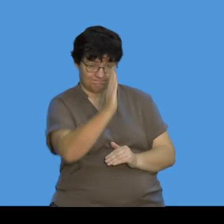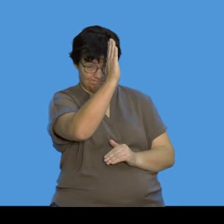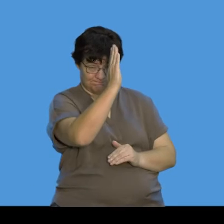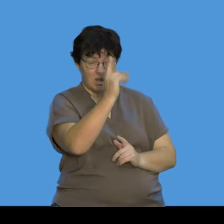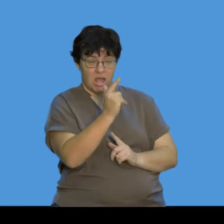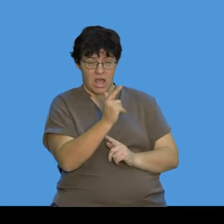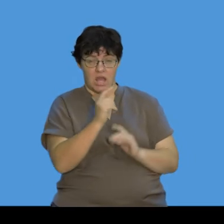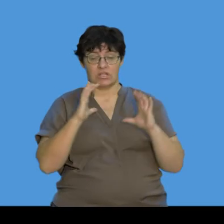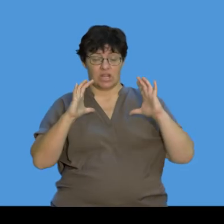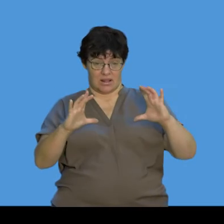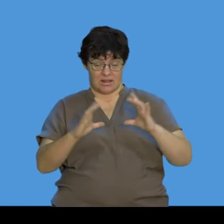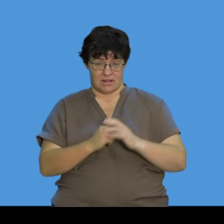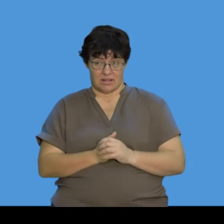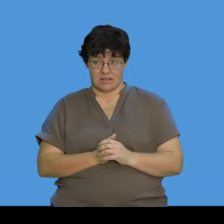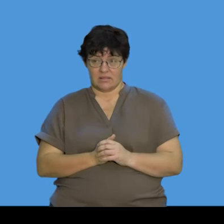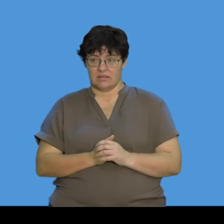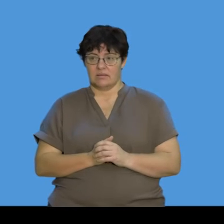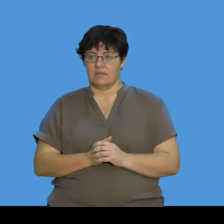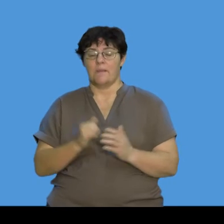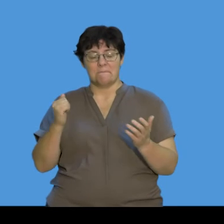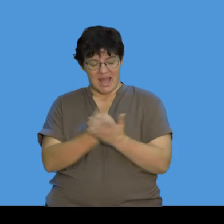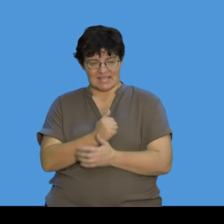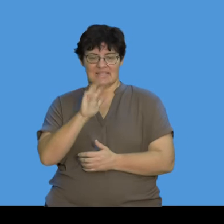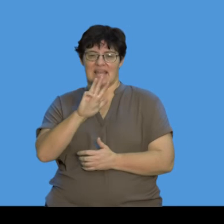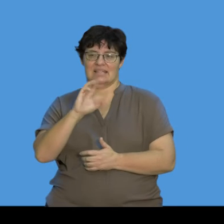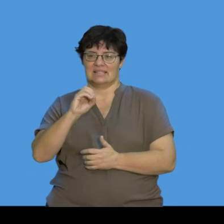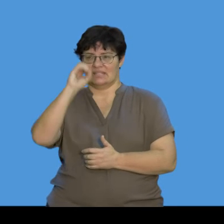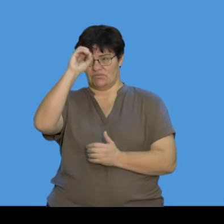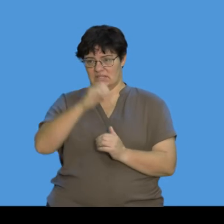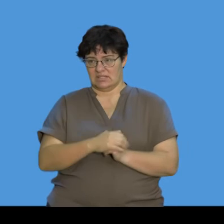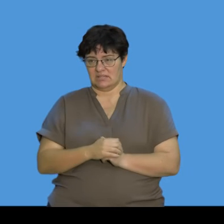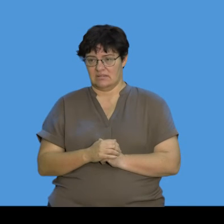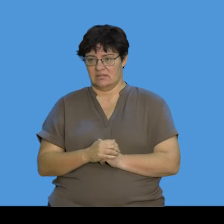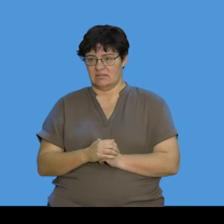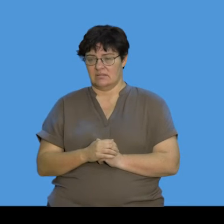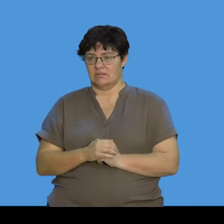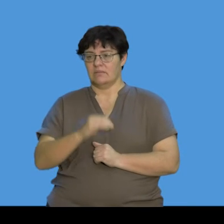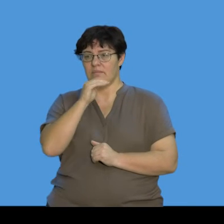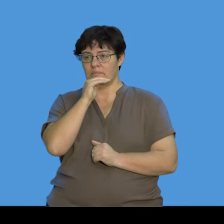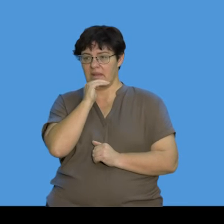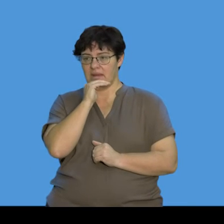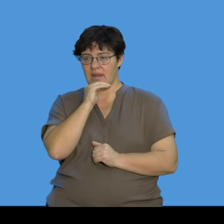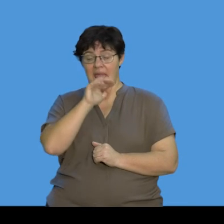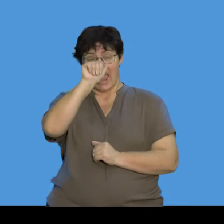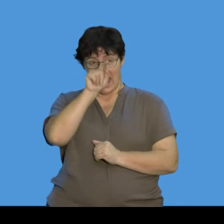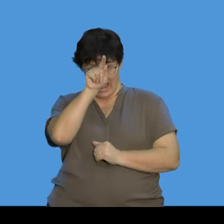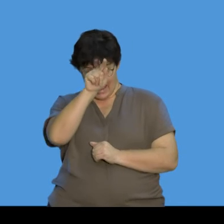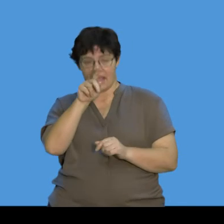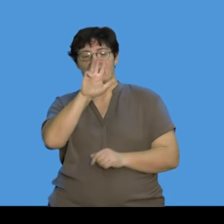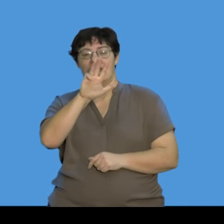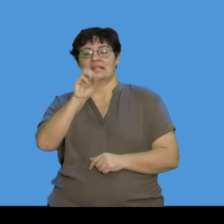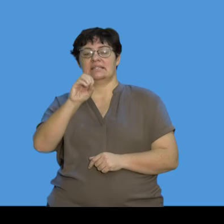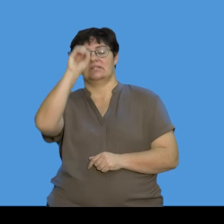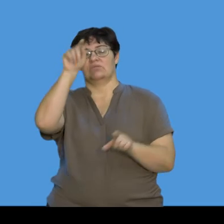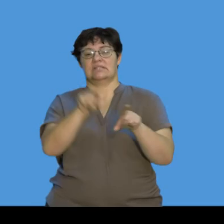in a circle, it must be 90 degrees. So that will make the angle A there to be